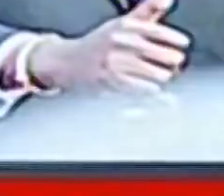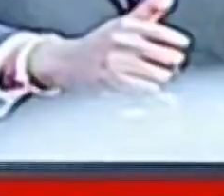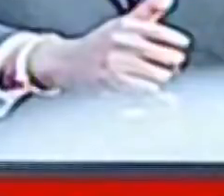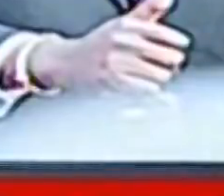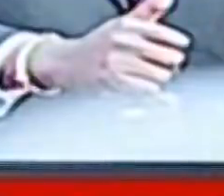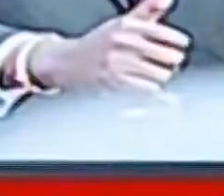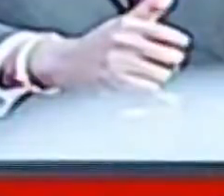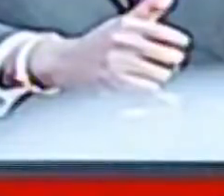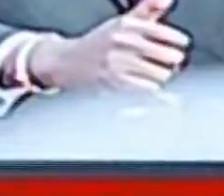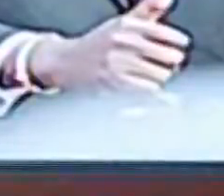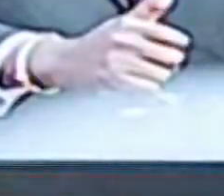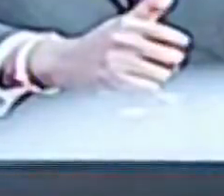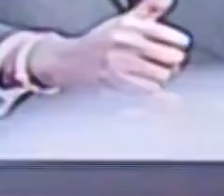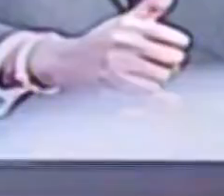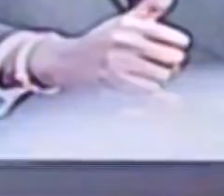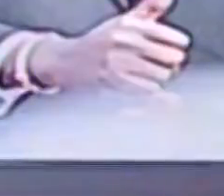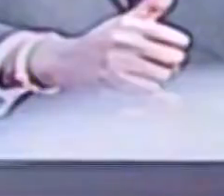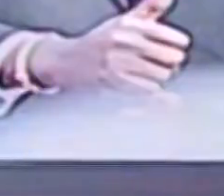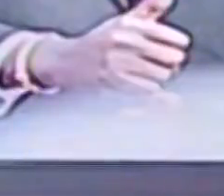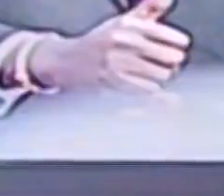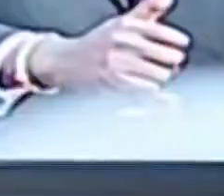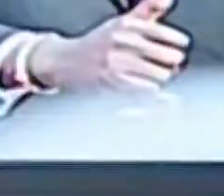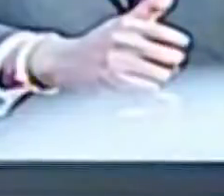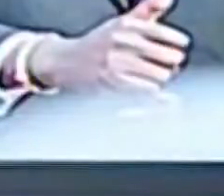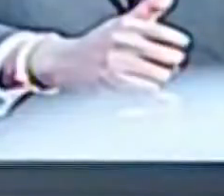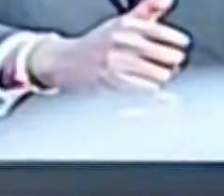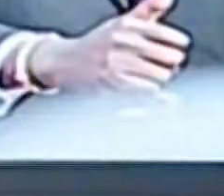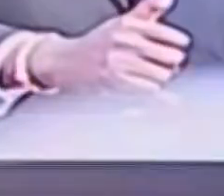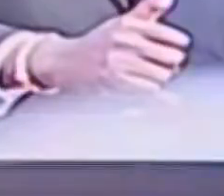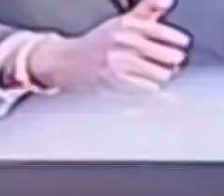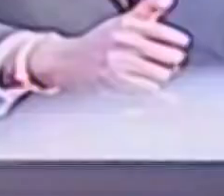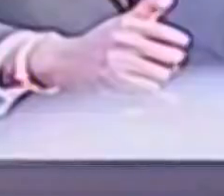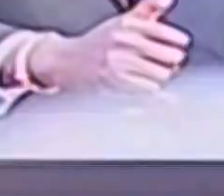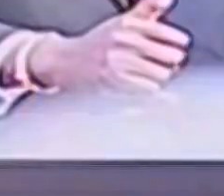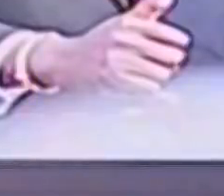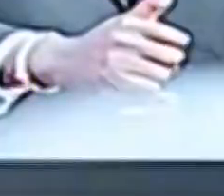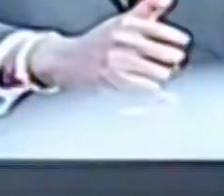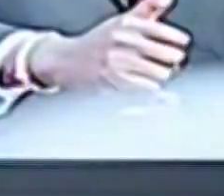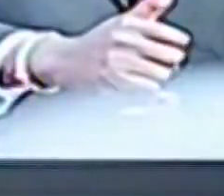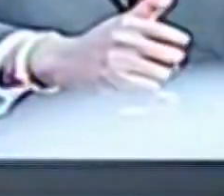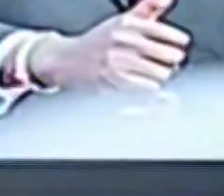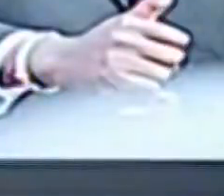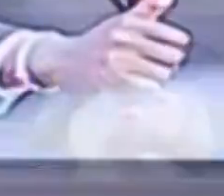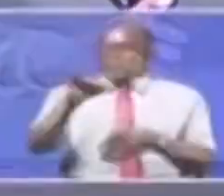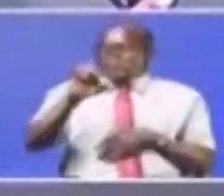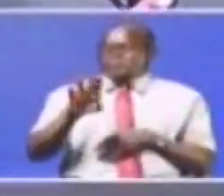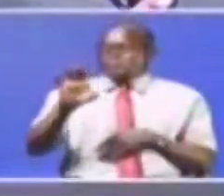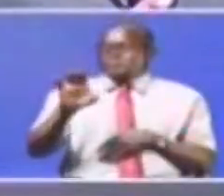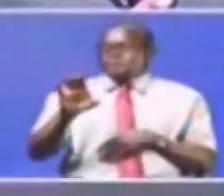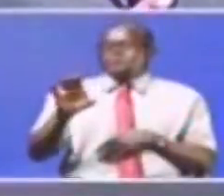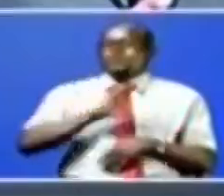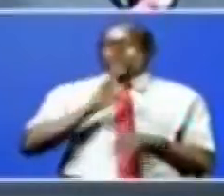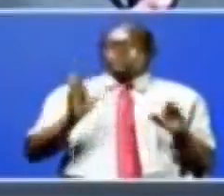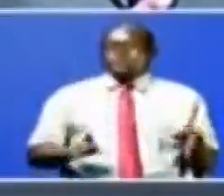A crisis meeting is expected this week at the anniversary towers as the two remaining IEBC commissioners